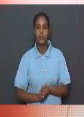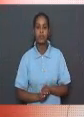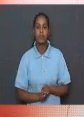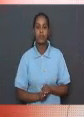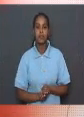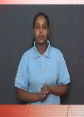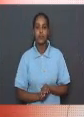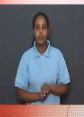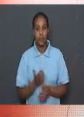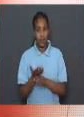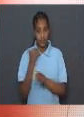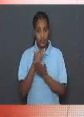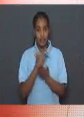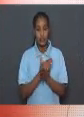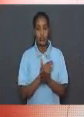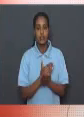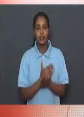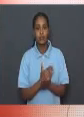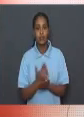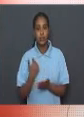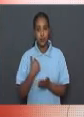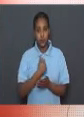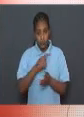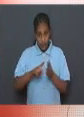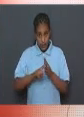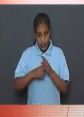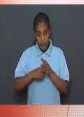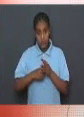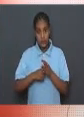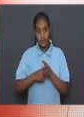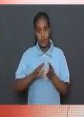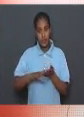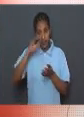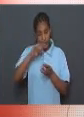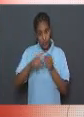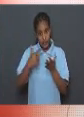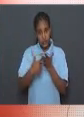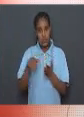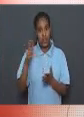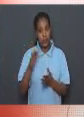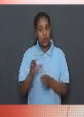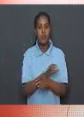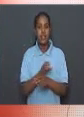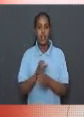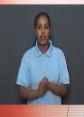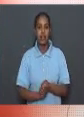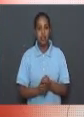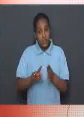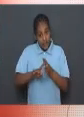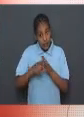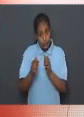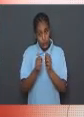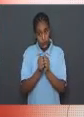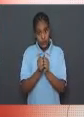cells. In our last lesson, we began learning about this type of cell, starting